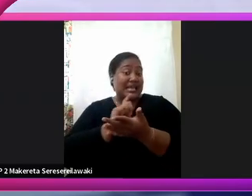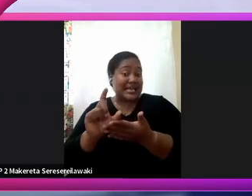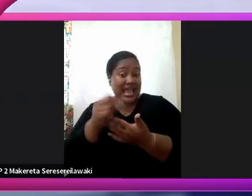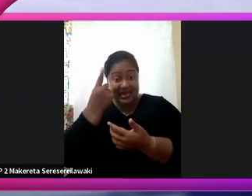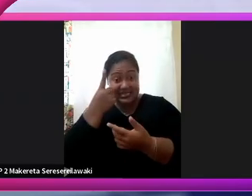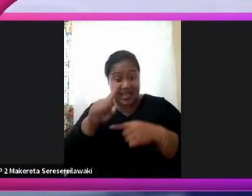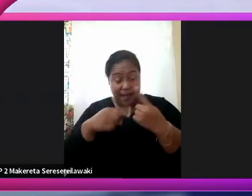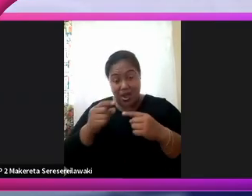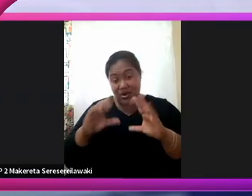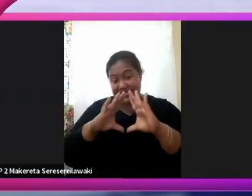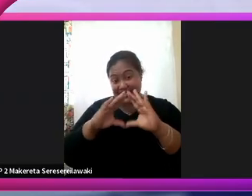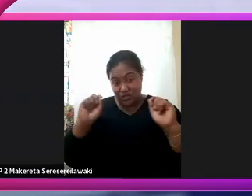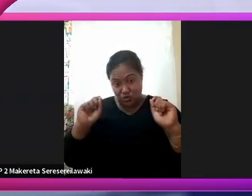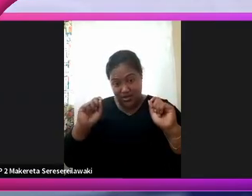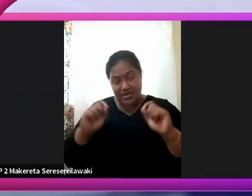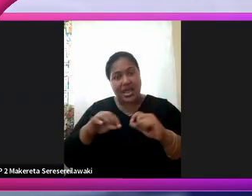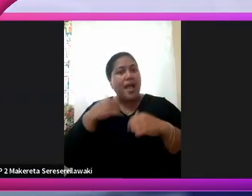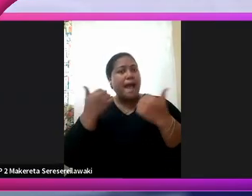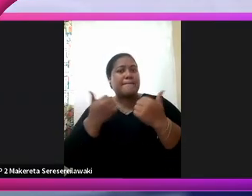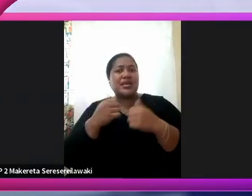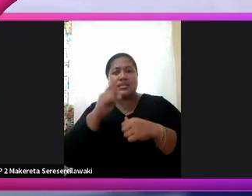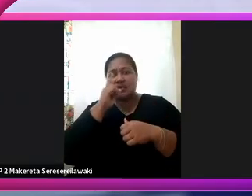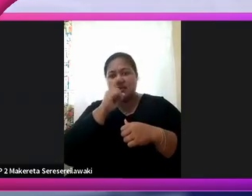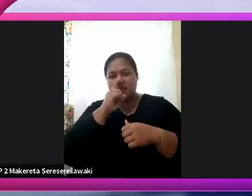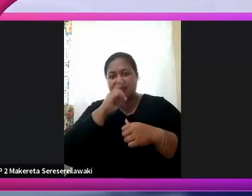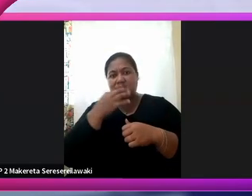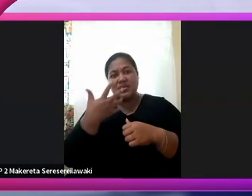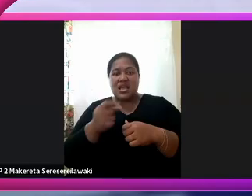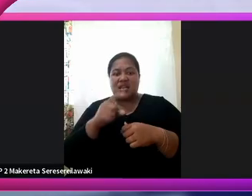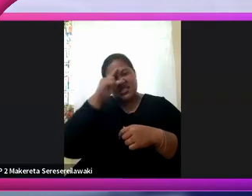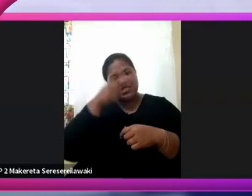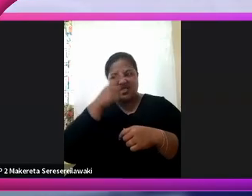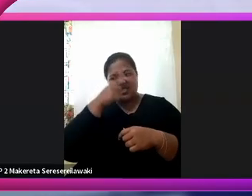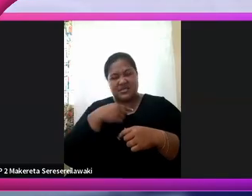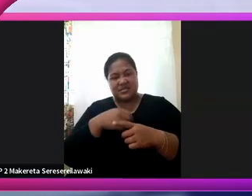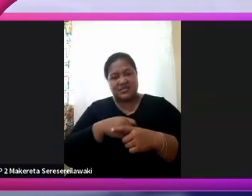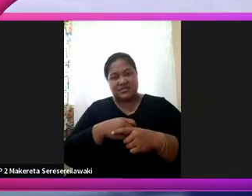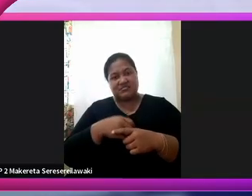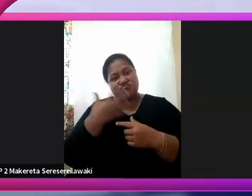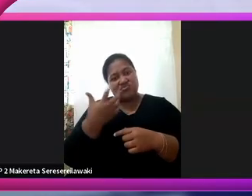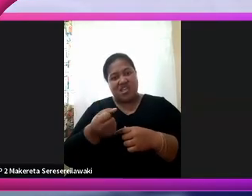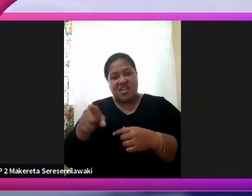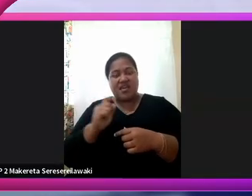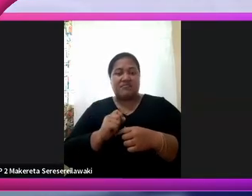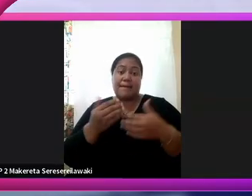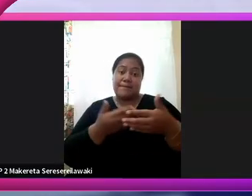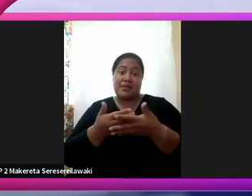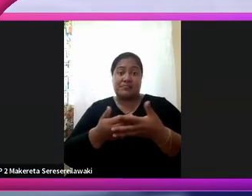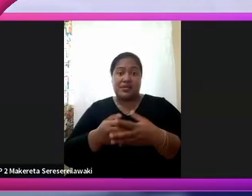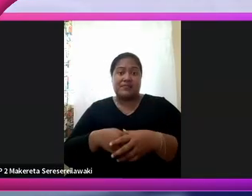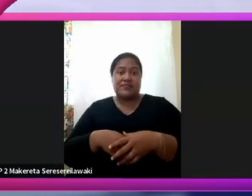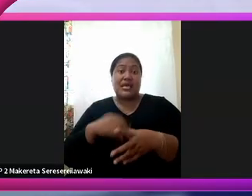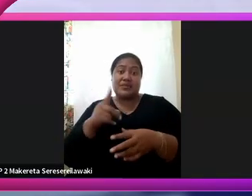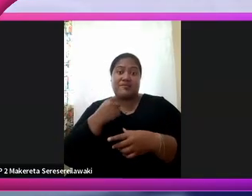sexuality. A lot of people said you have sex more often, you will get baby. Some of them say that, oh, you know, when you